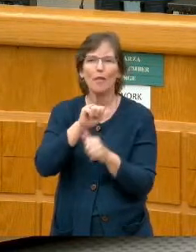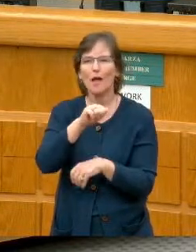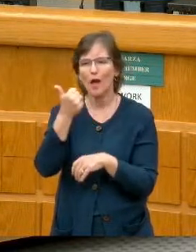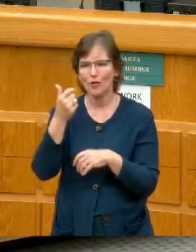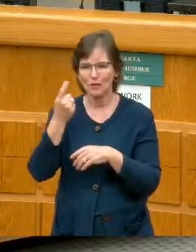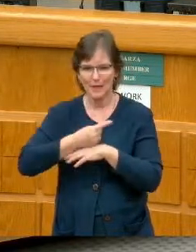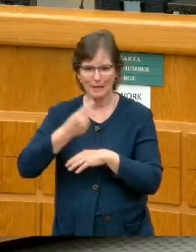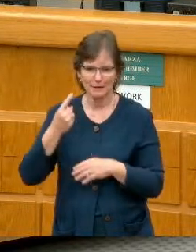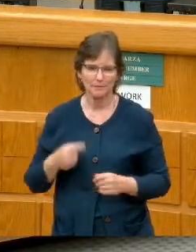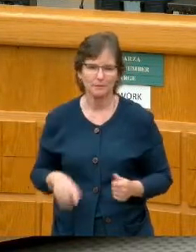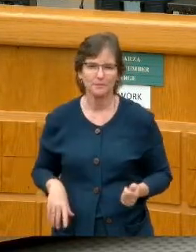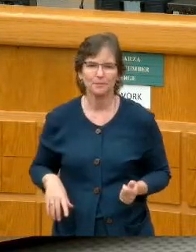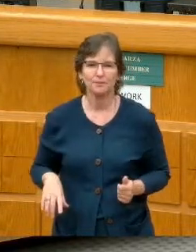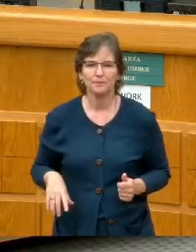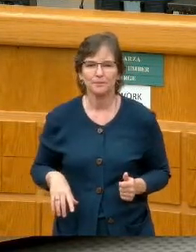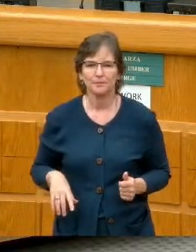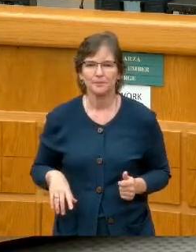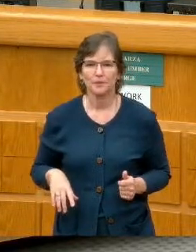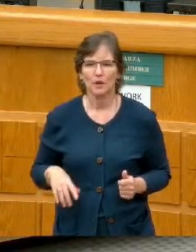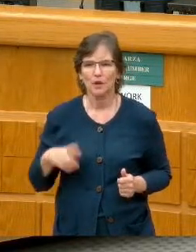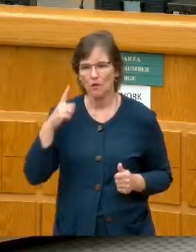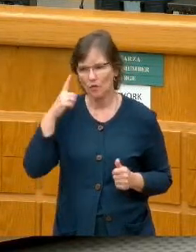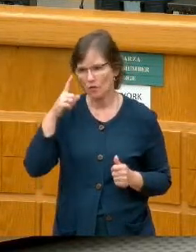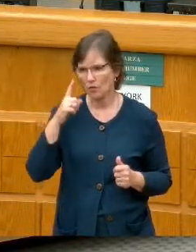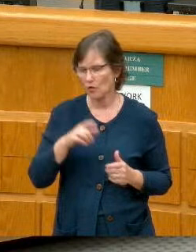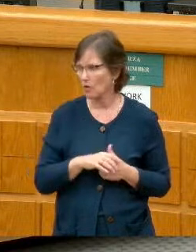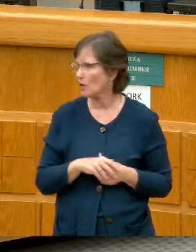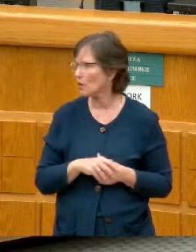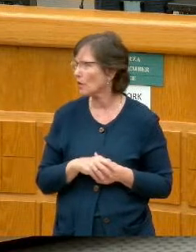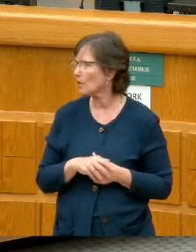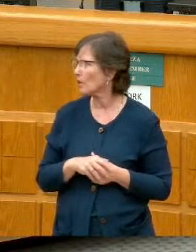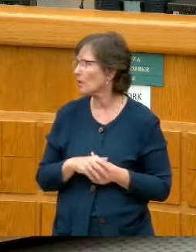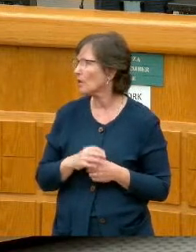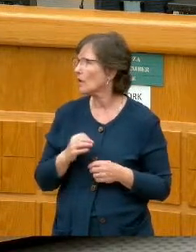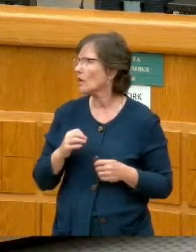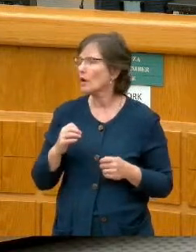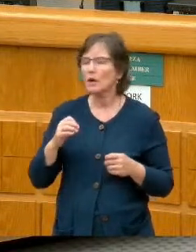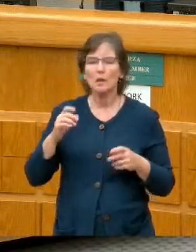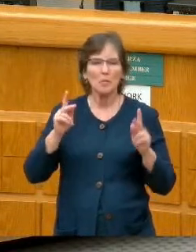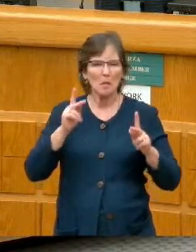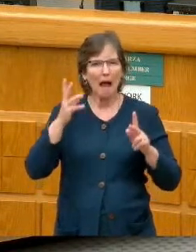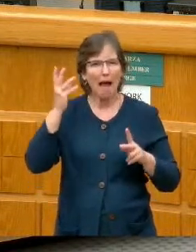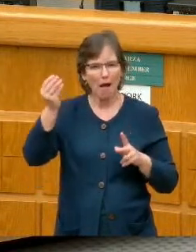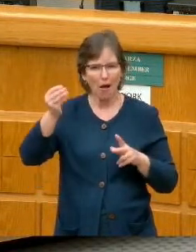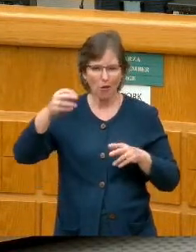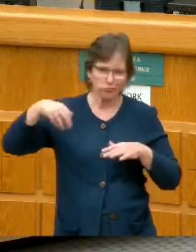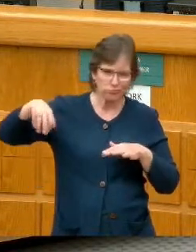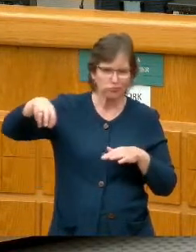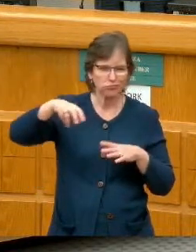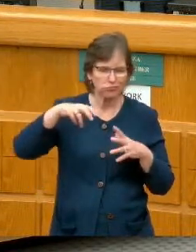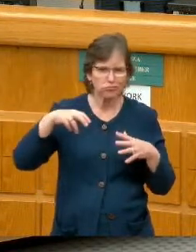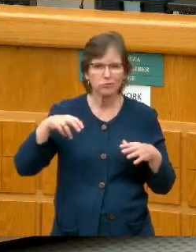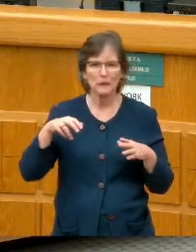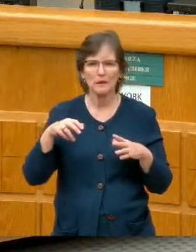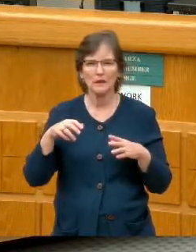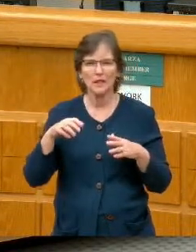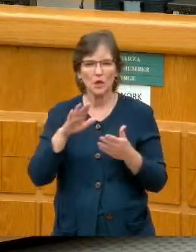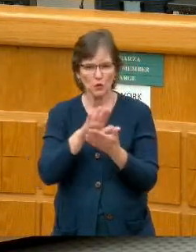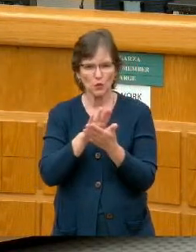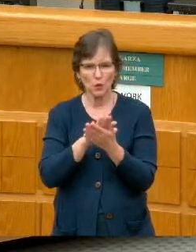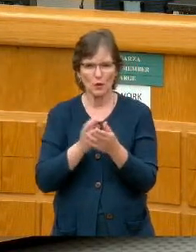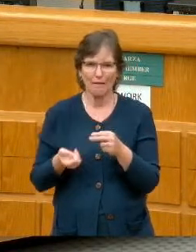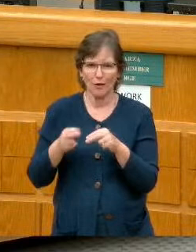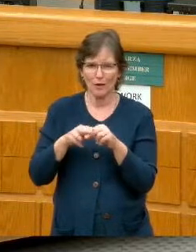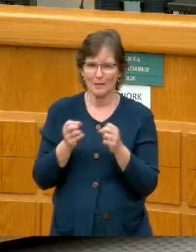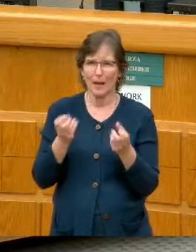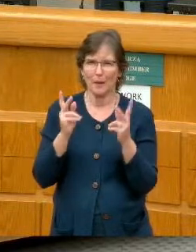For foot traffic, you can see that the foot traffic in the K through 12 schools is increasing. I color-coded these blue this time because these